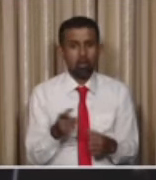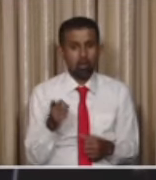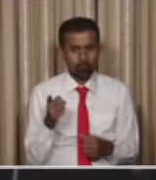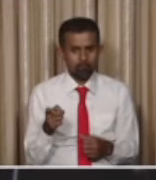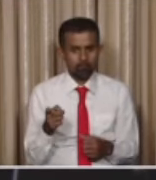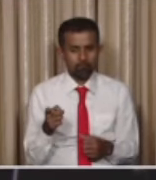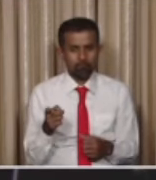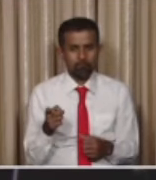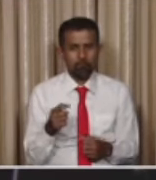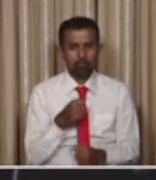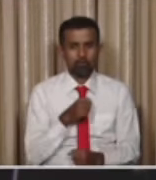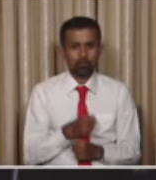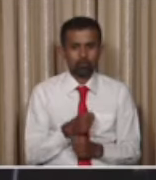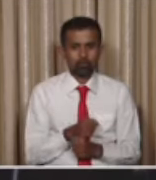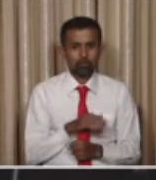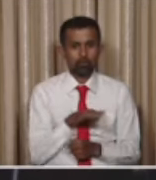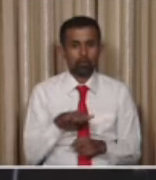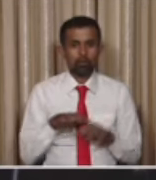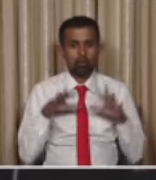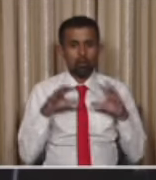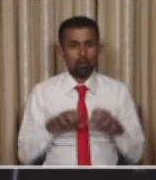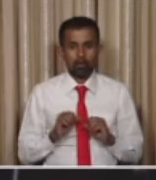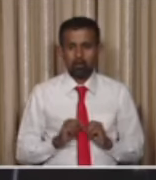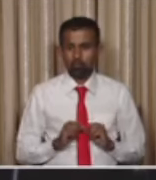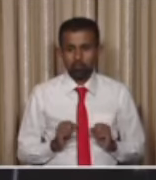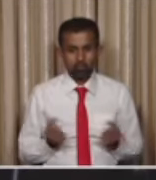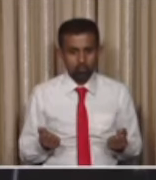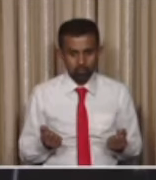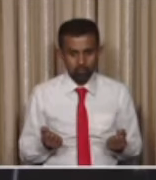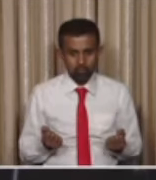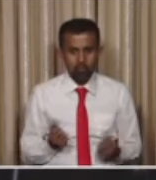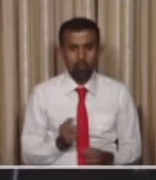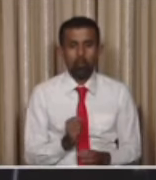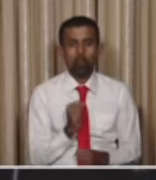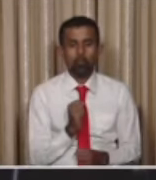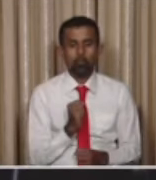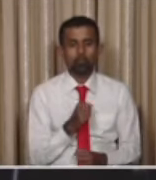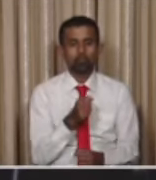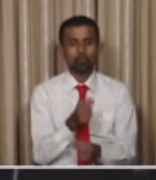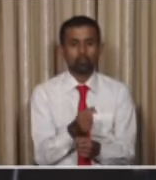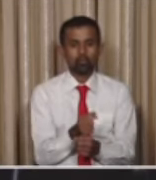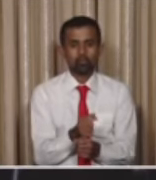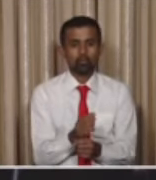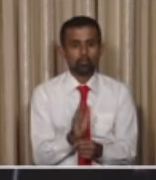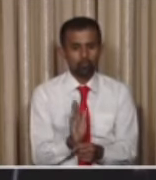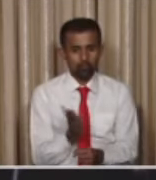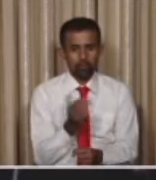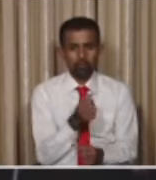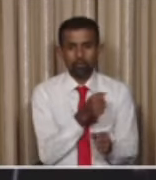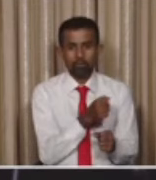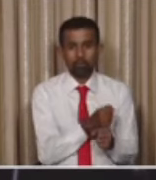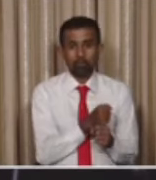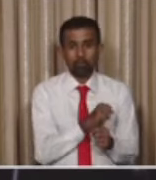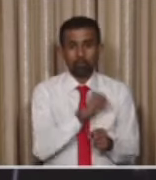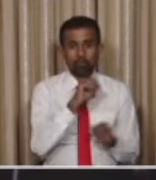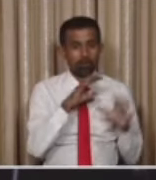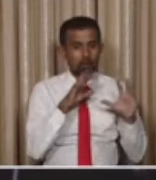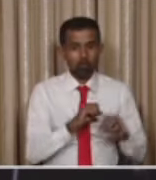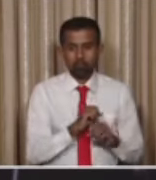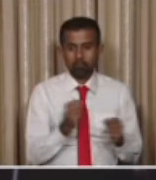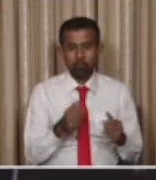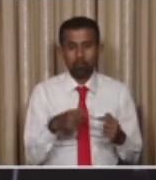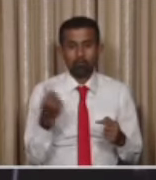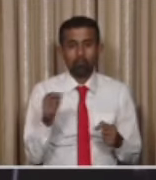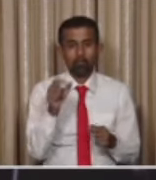can the state give freehold deeds to land which she doesn't own? Also, we appreciate the genuine concern of the President, but